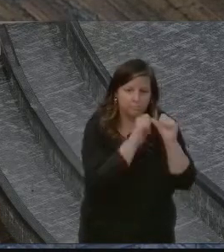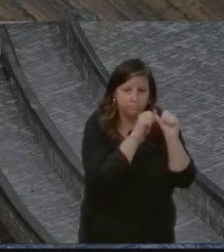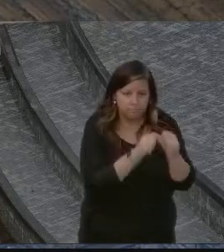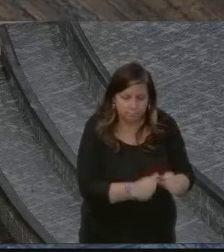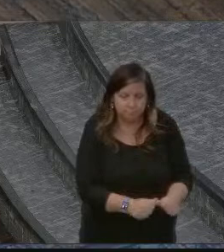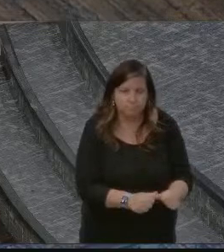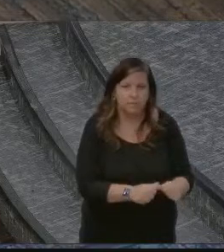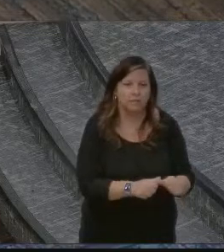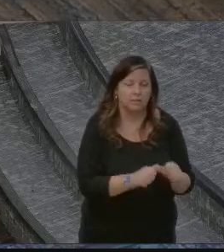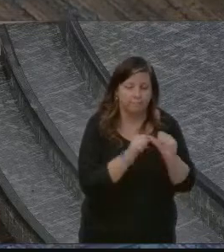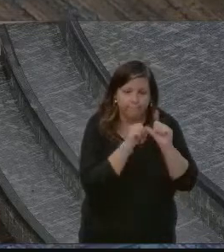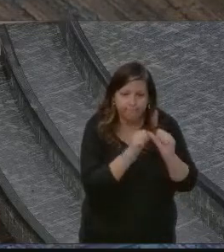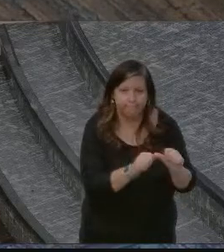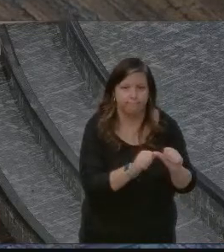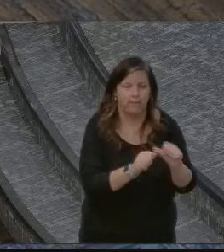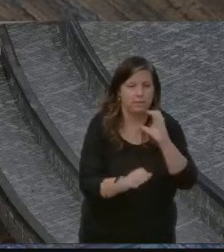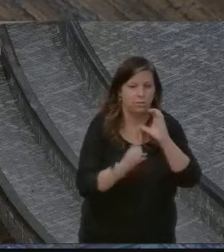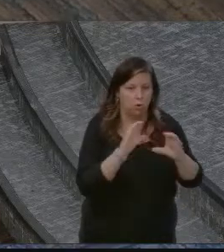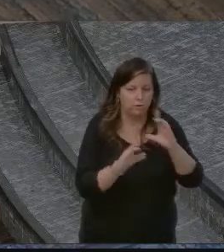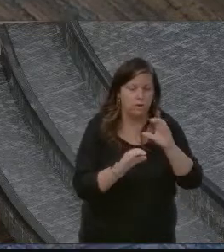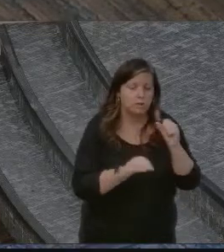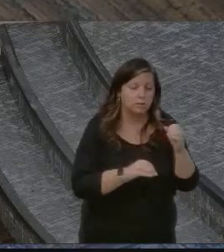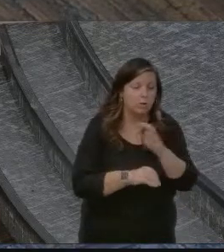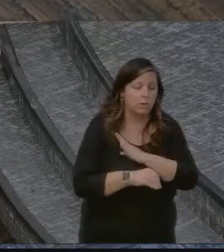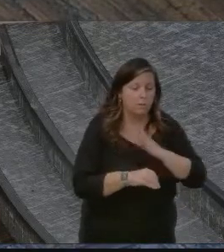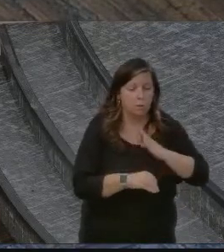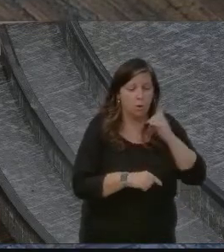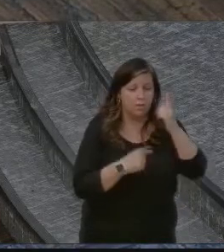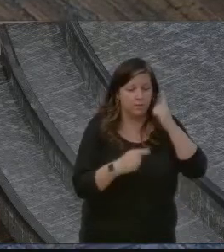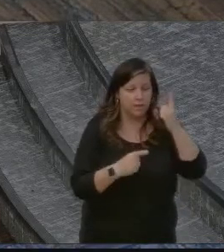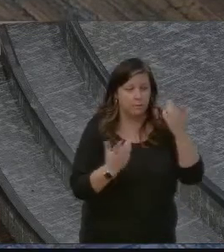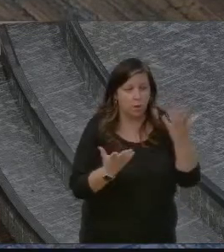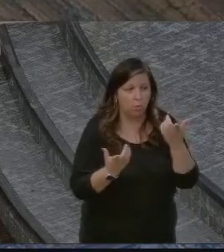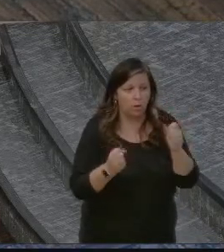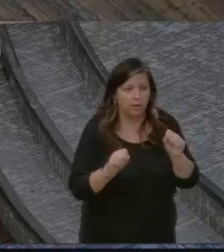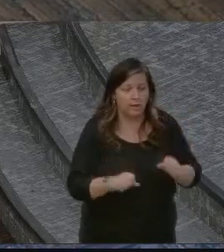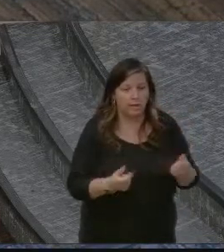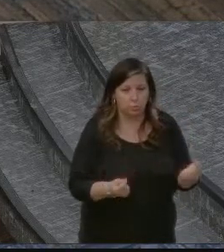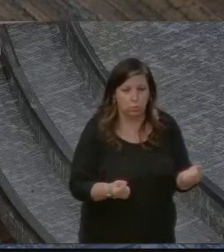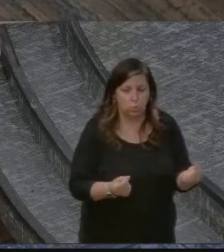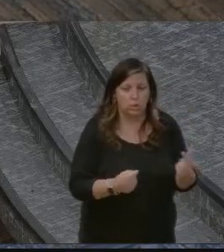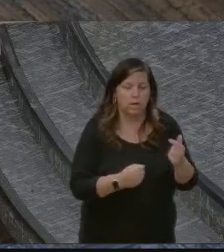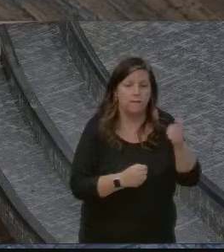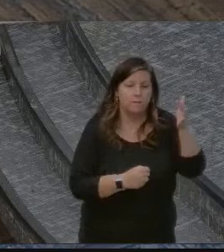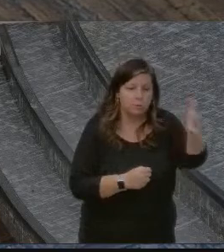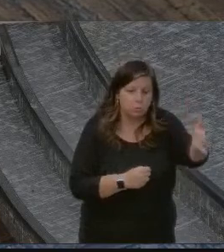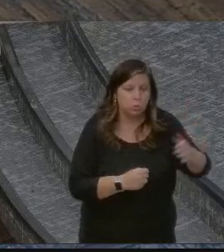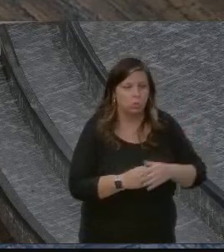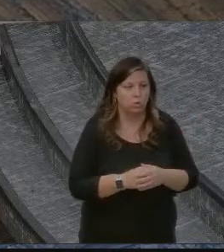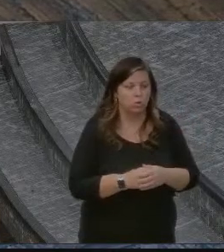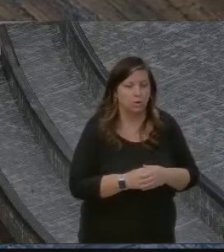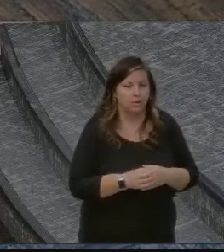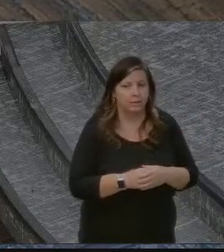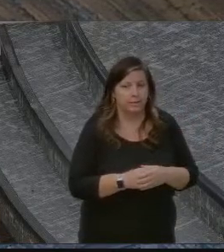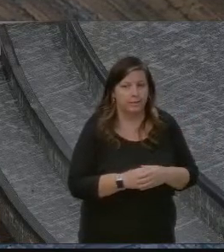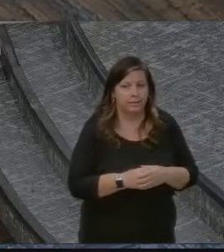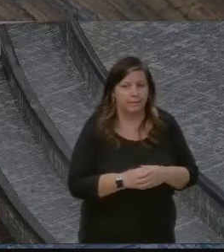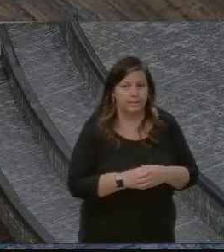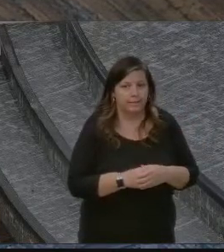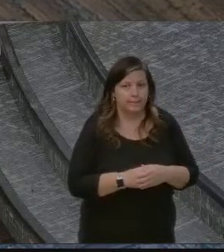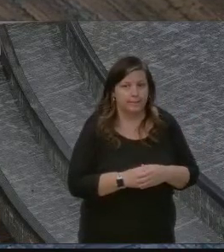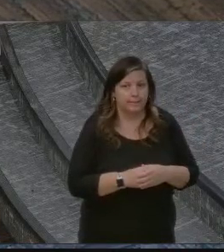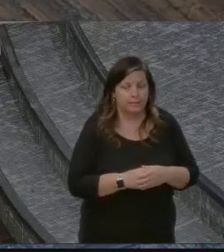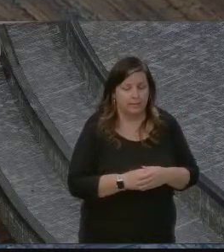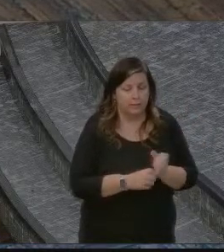about what it can do in the future, institutionalize some of what we're trying to do. So for